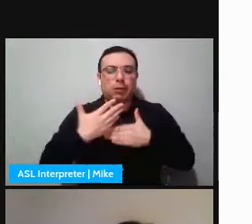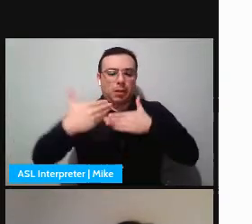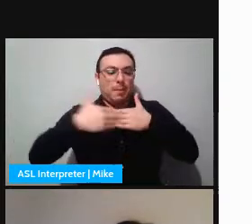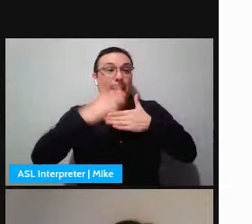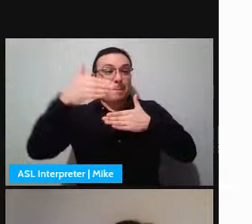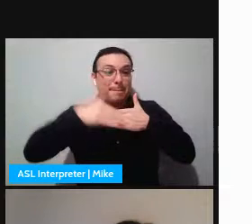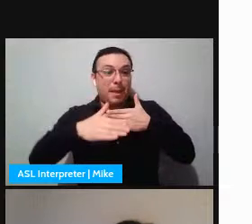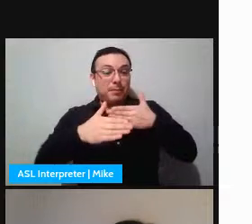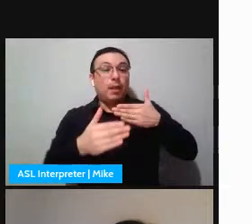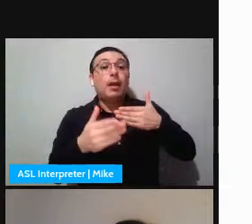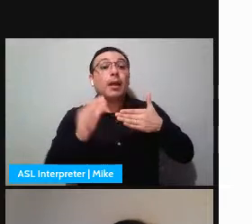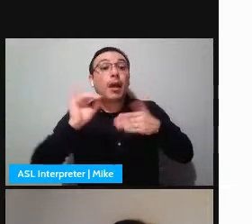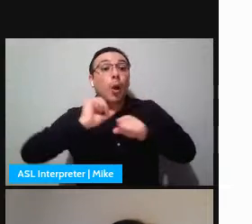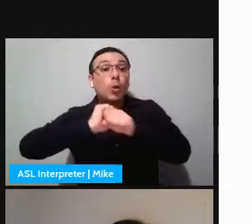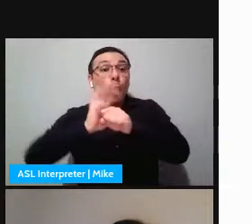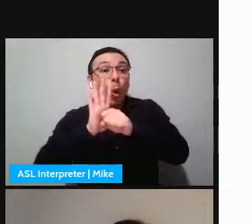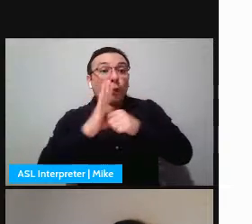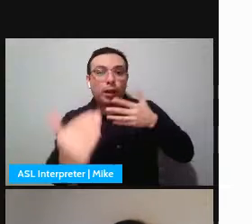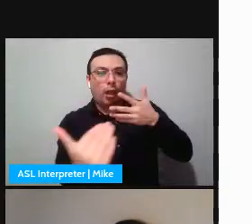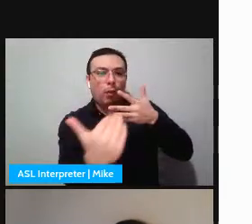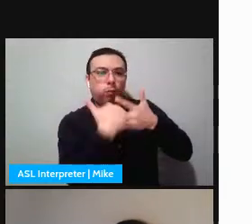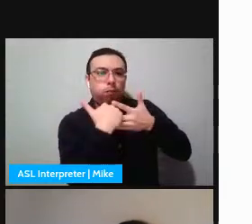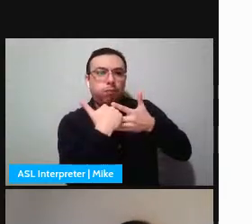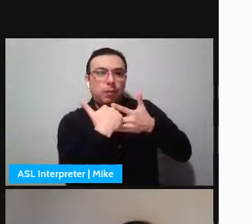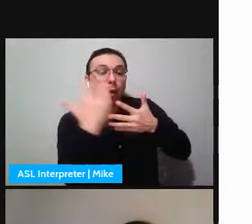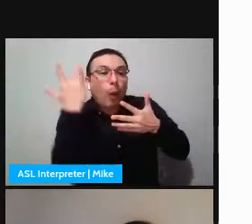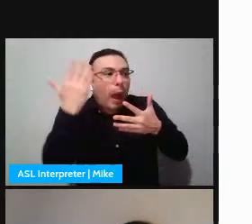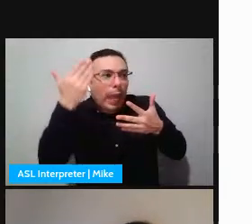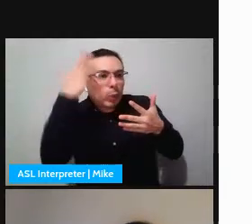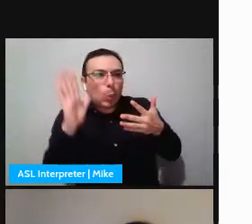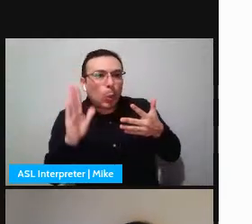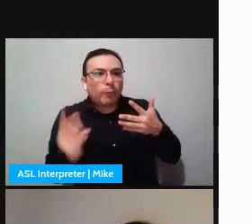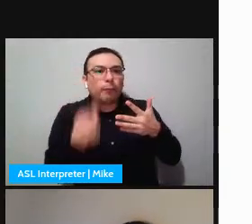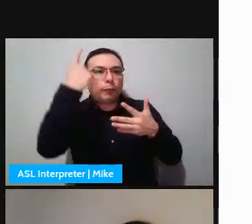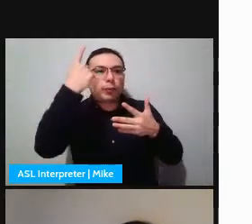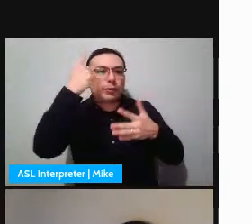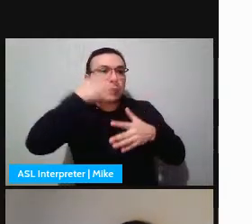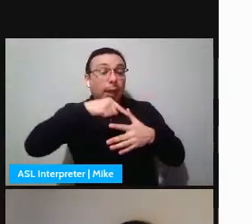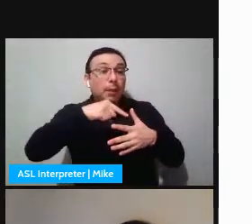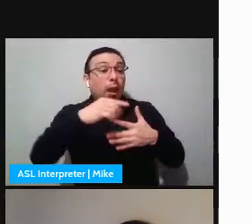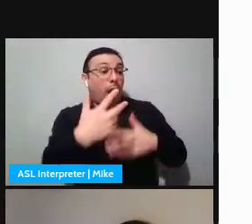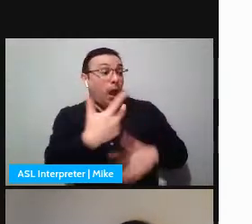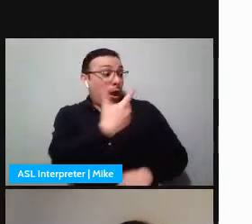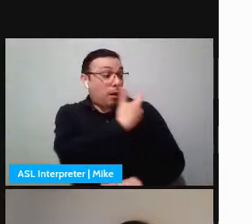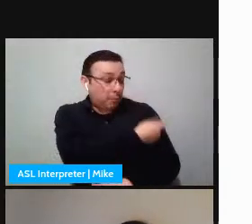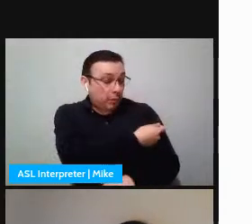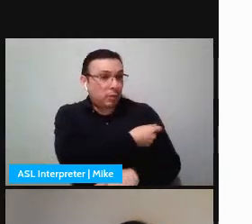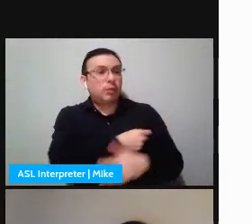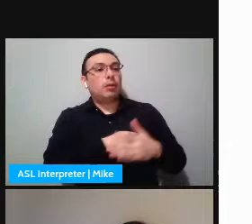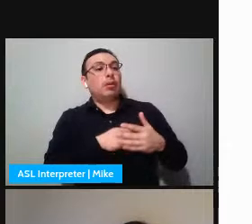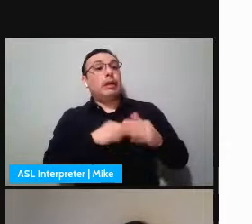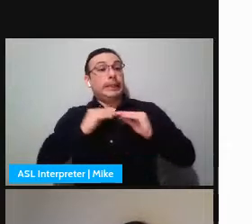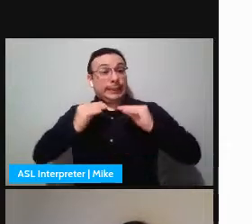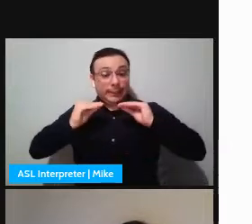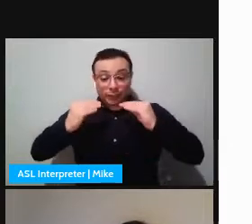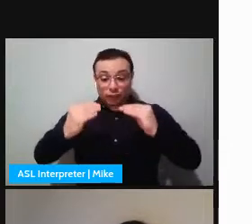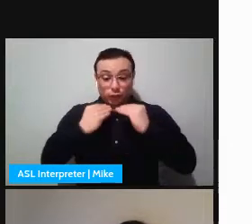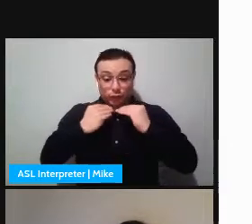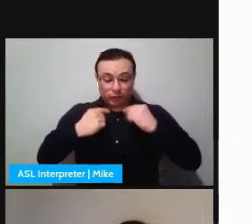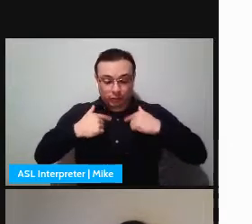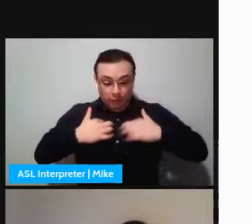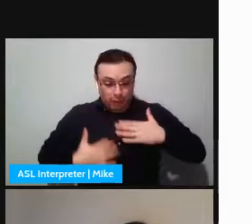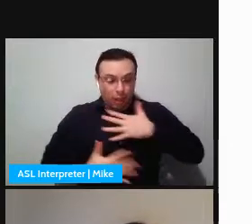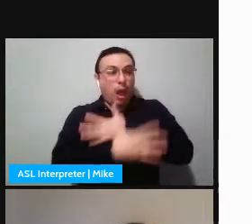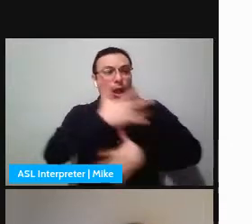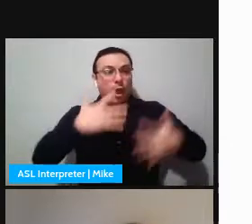what to do and how to fight it. It's not your first time seeing it. So you want to protect against kind of the disease and having